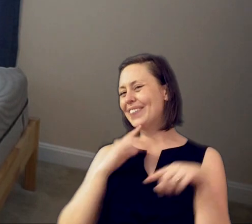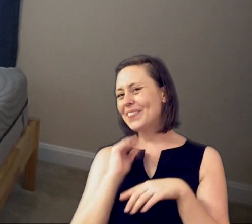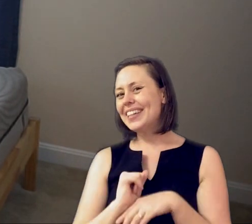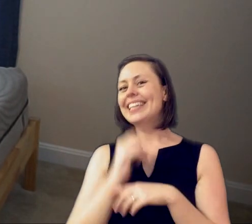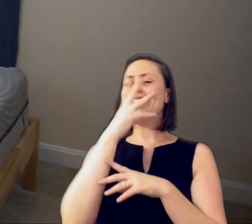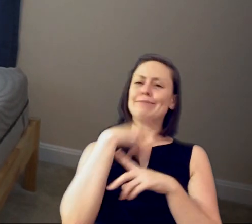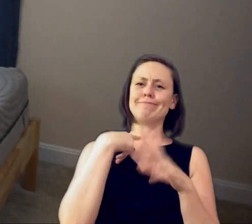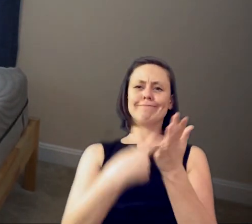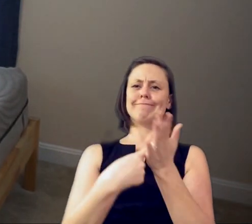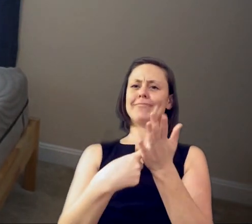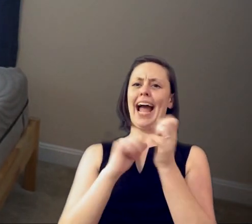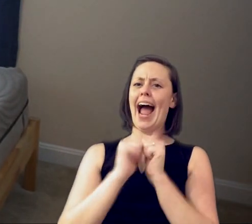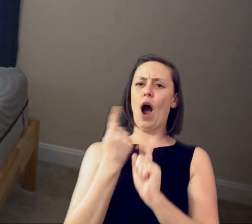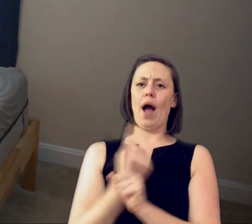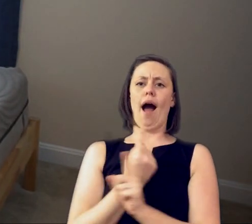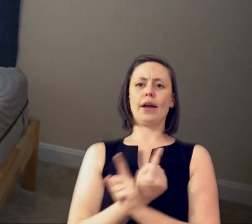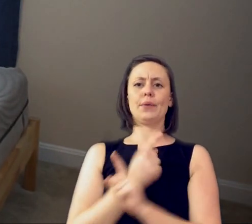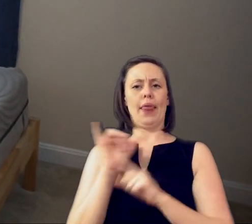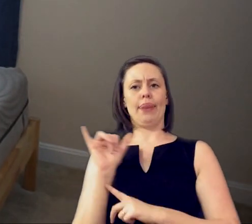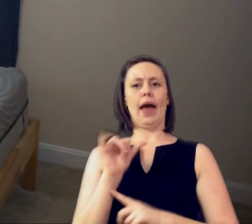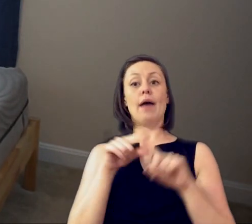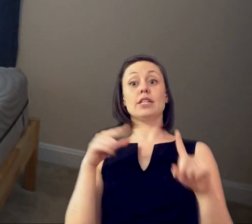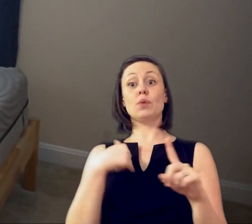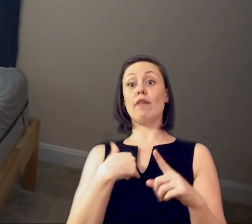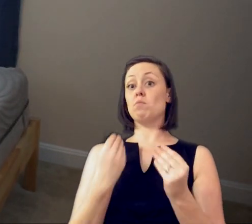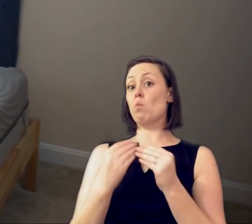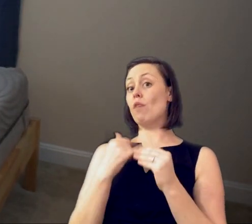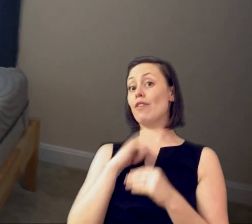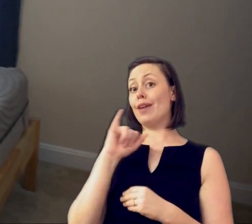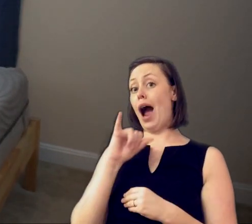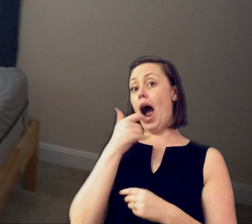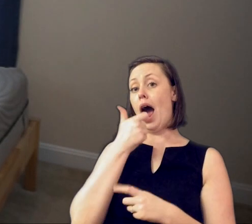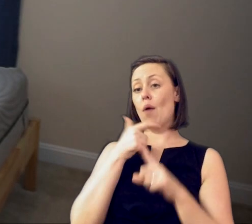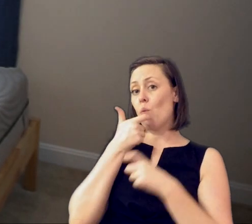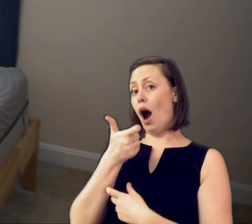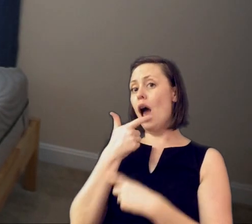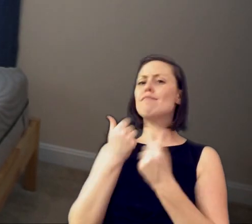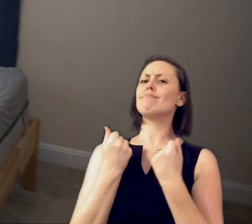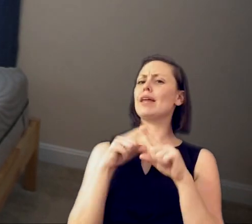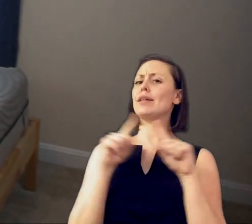how accurate it is. We have worn iWatches and any of the sleep